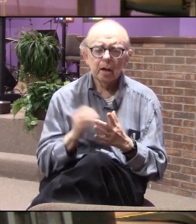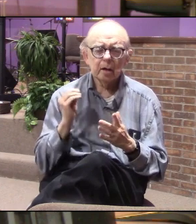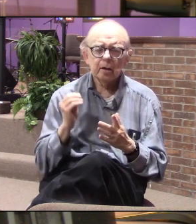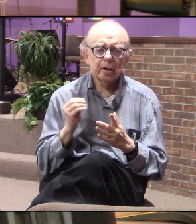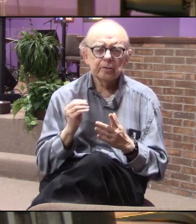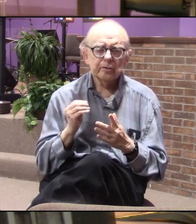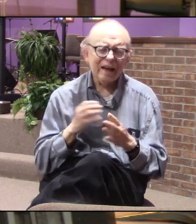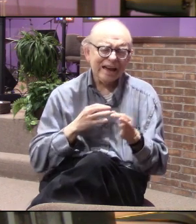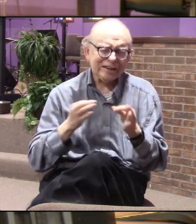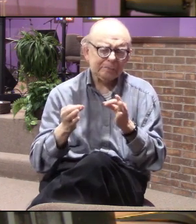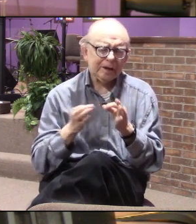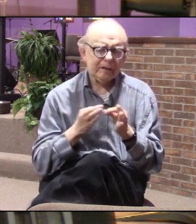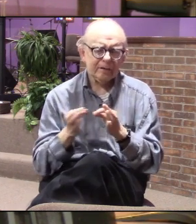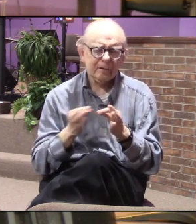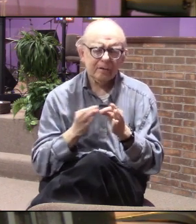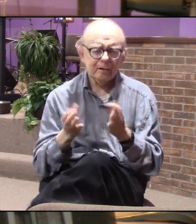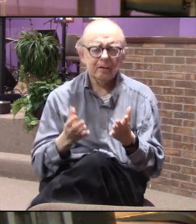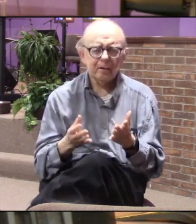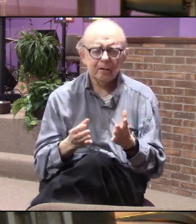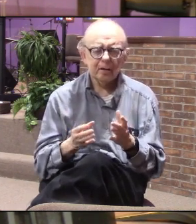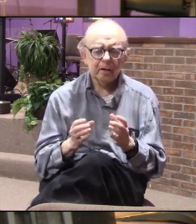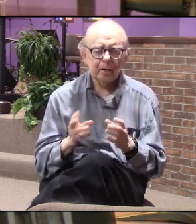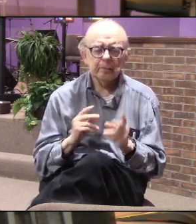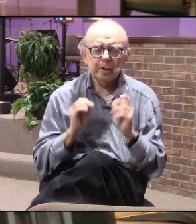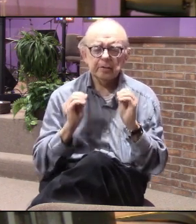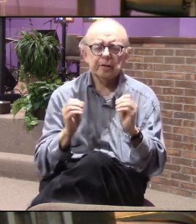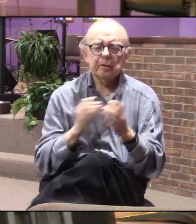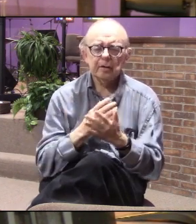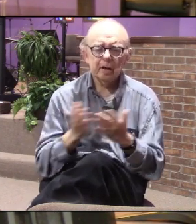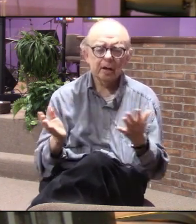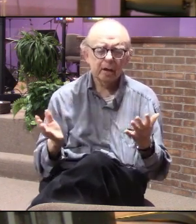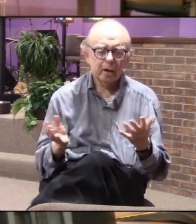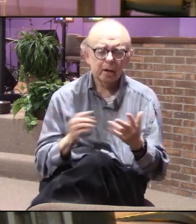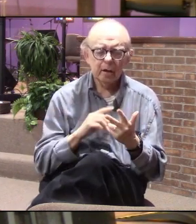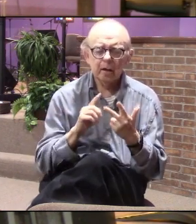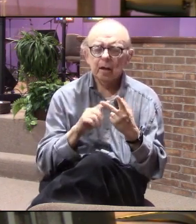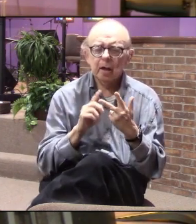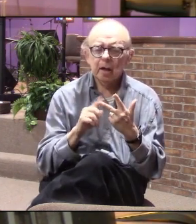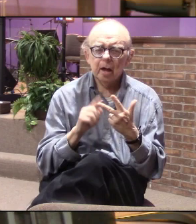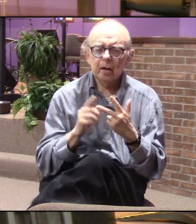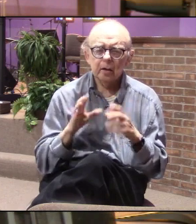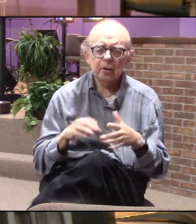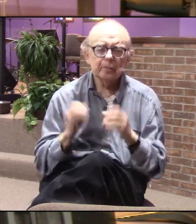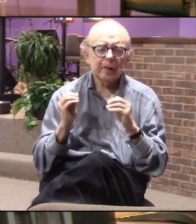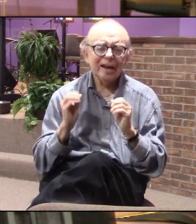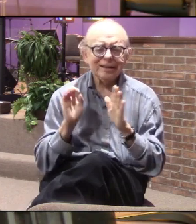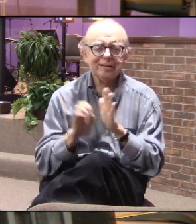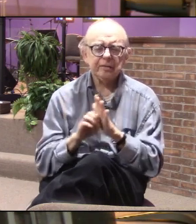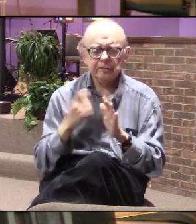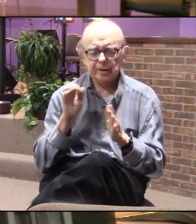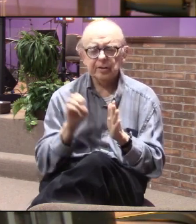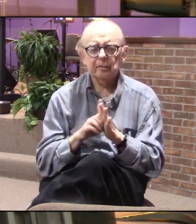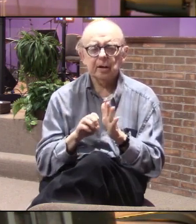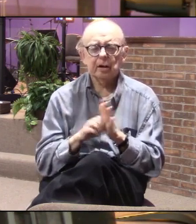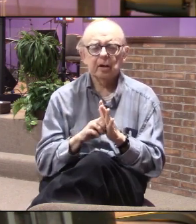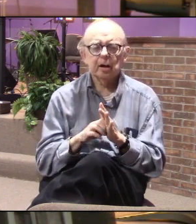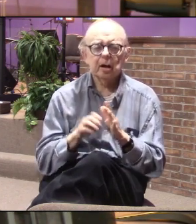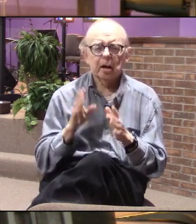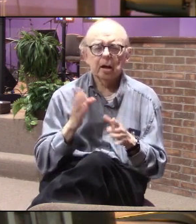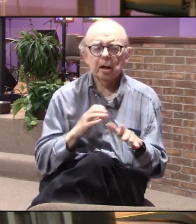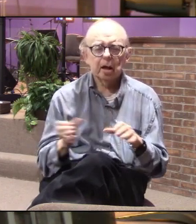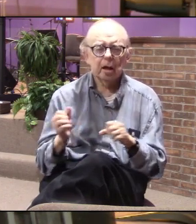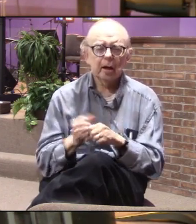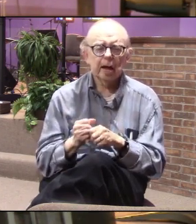an explanation. People teach us those things. And then we learn by example. For instance, in order how to